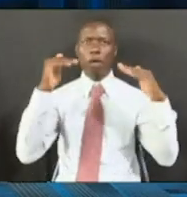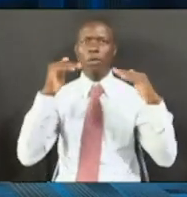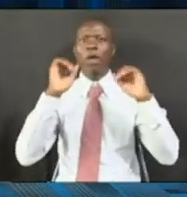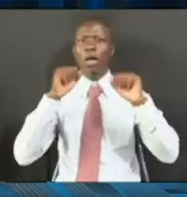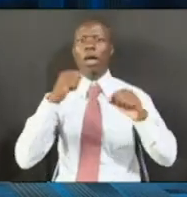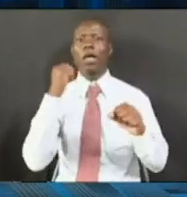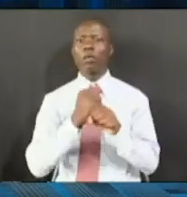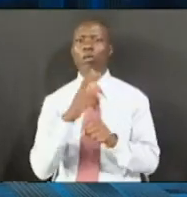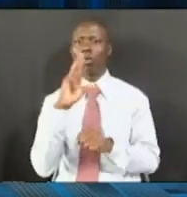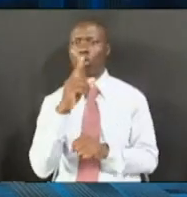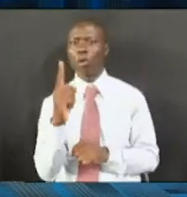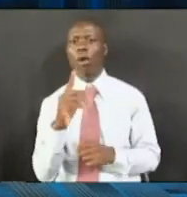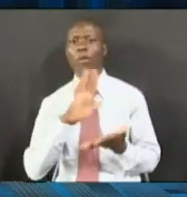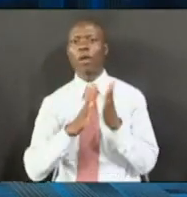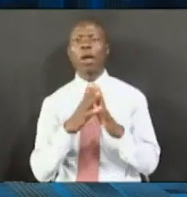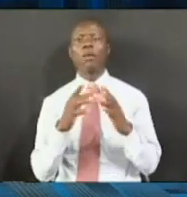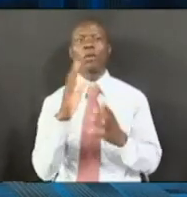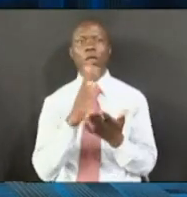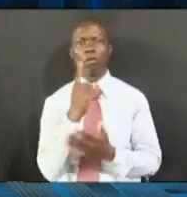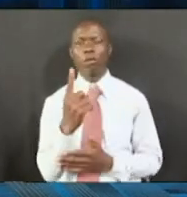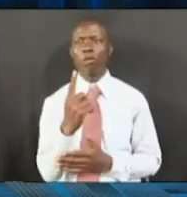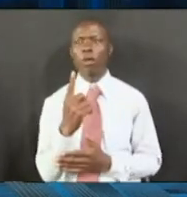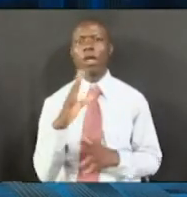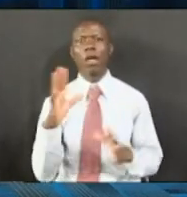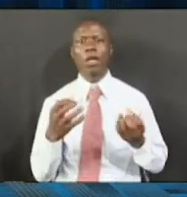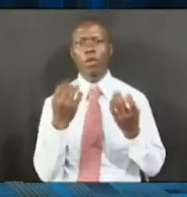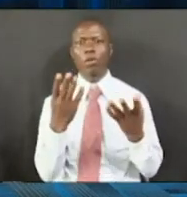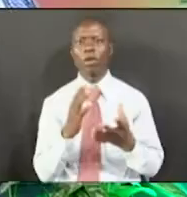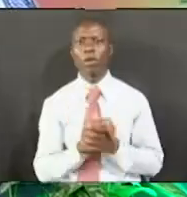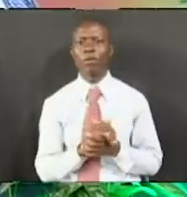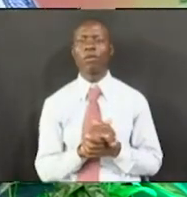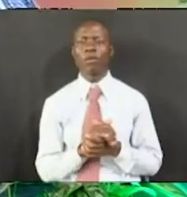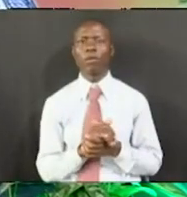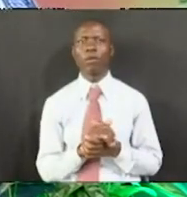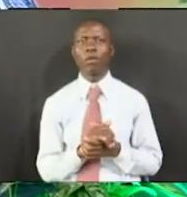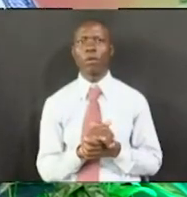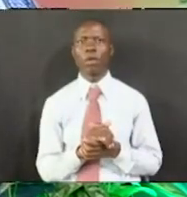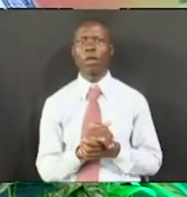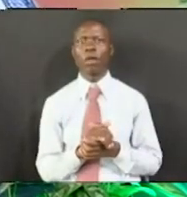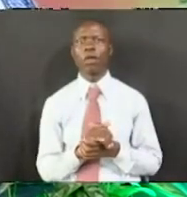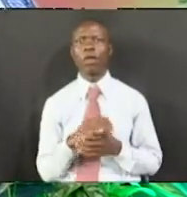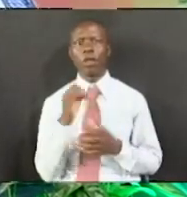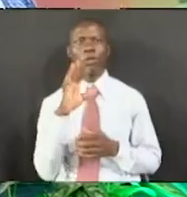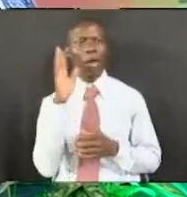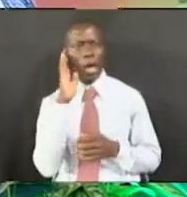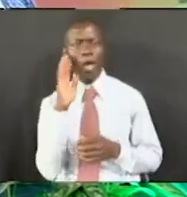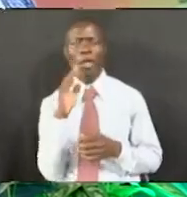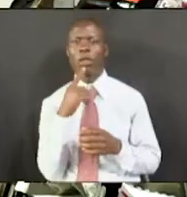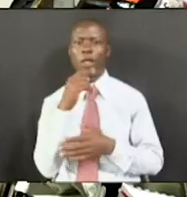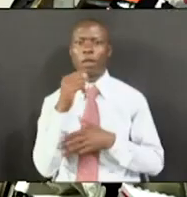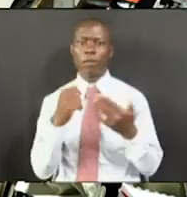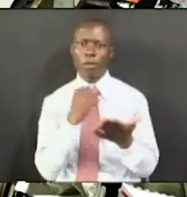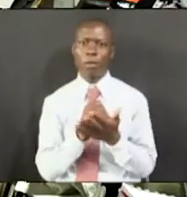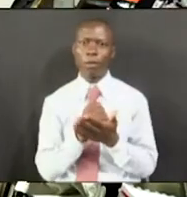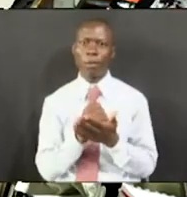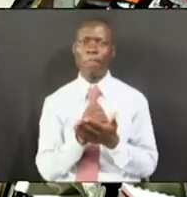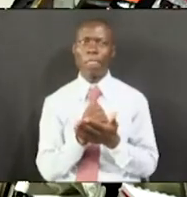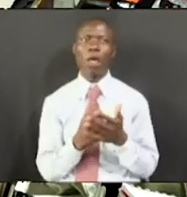nobodies into somebodies. Hallelujah. If you are with me, say amen. Amen. God can